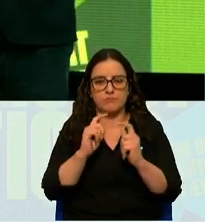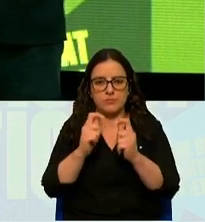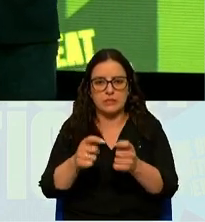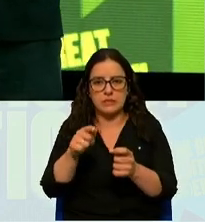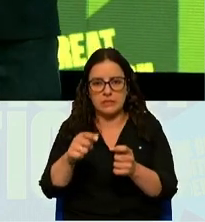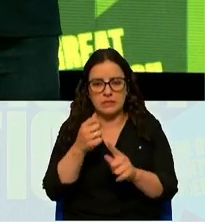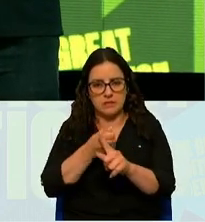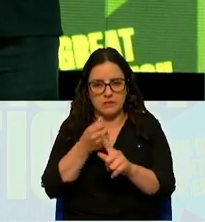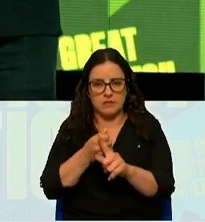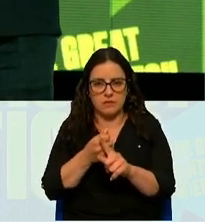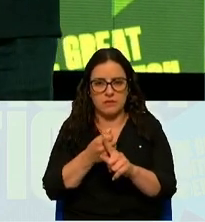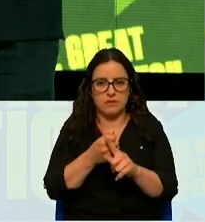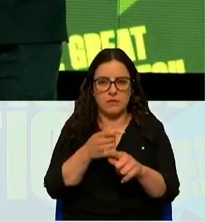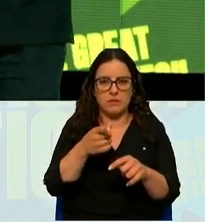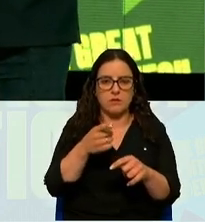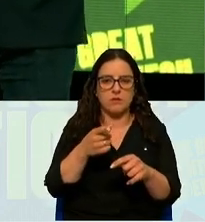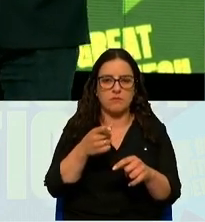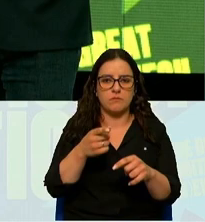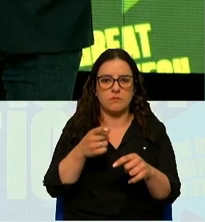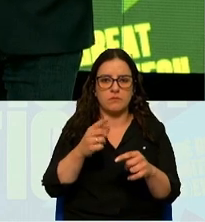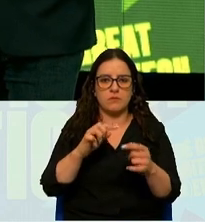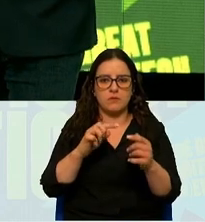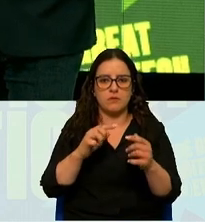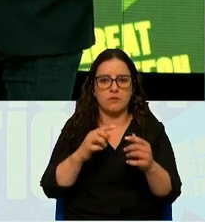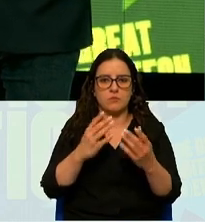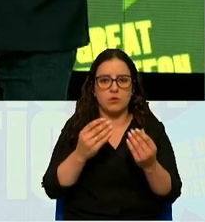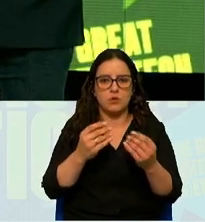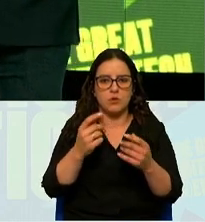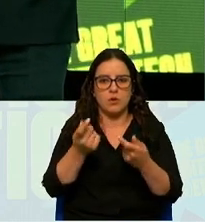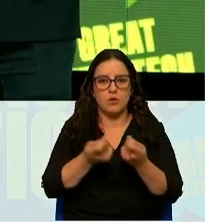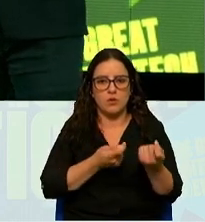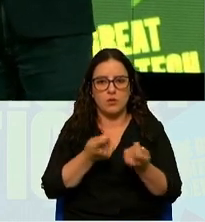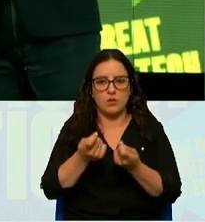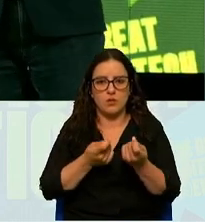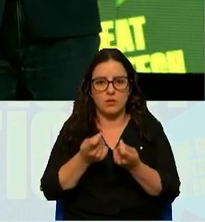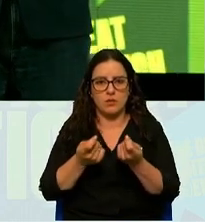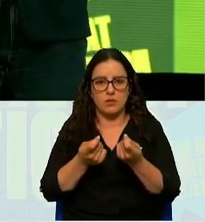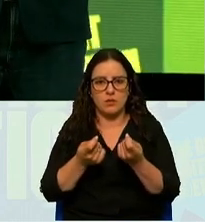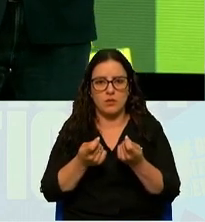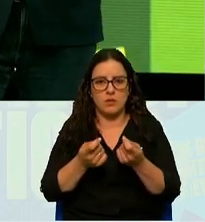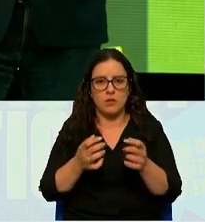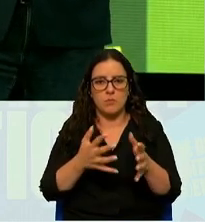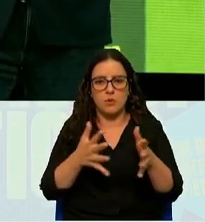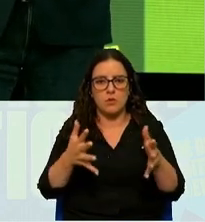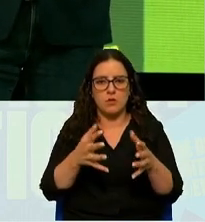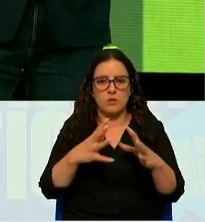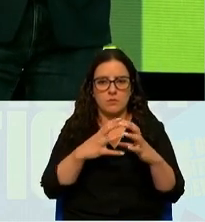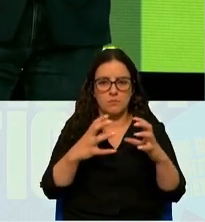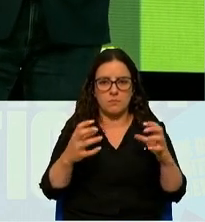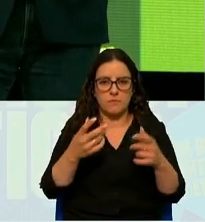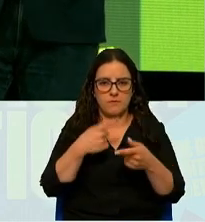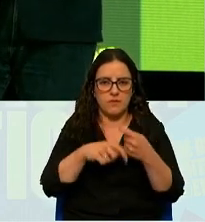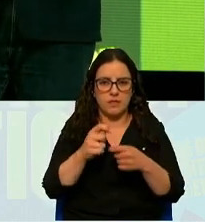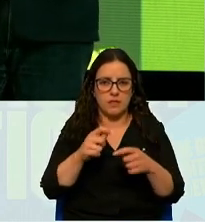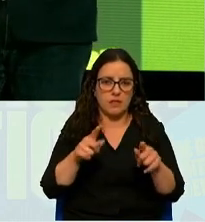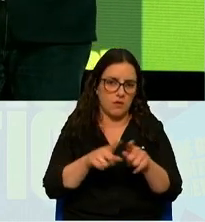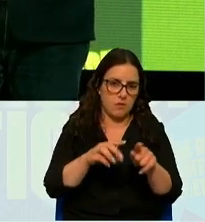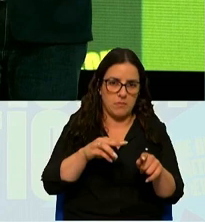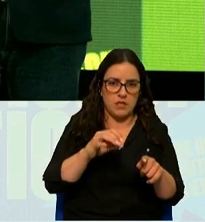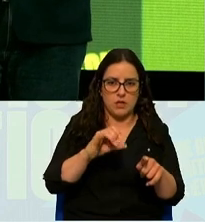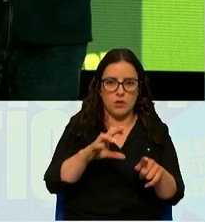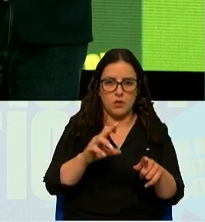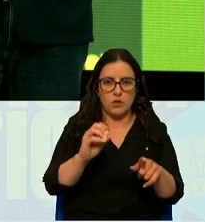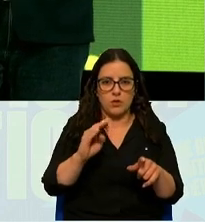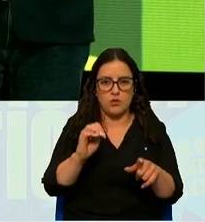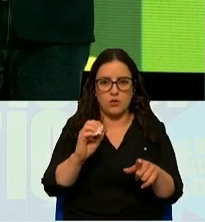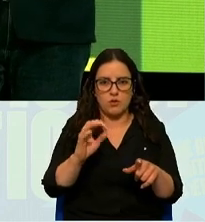And for that, we use, there's a test that a lot of organizations out there, most of the cloud vendors, including Microsoft, are using